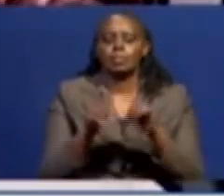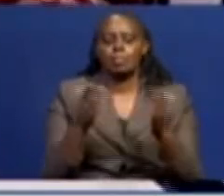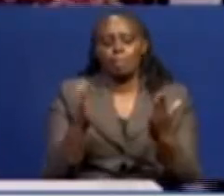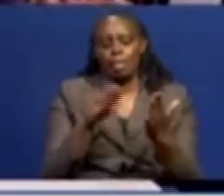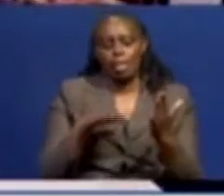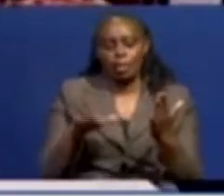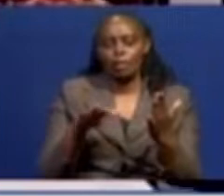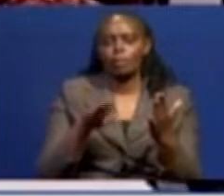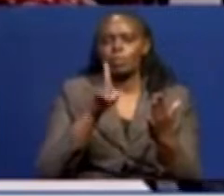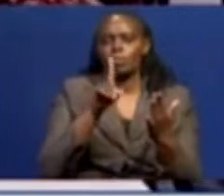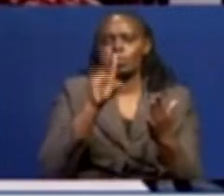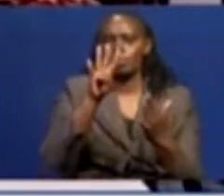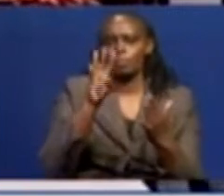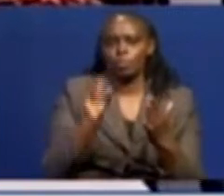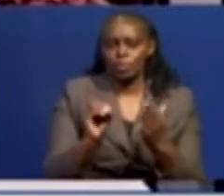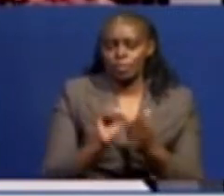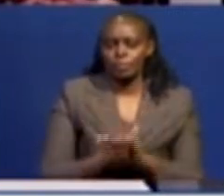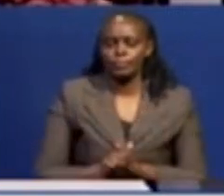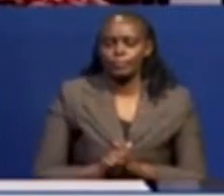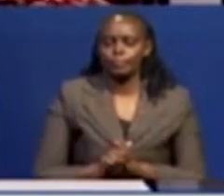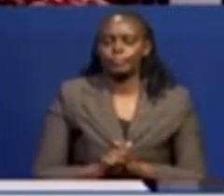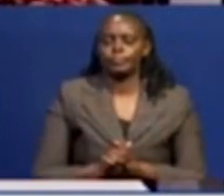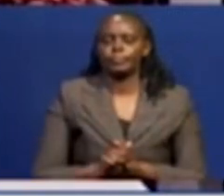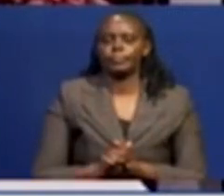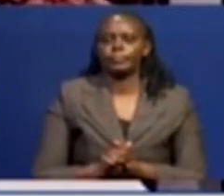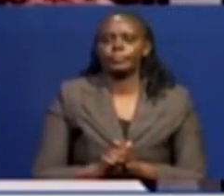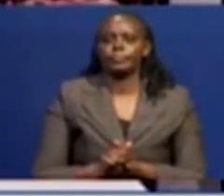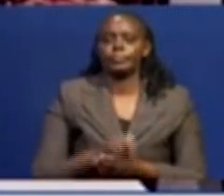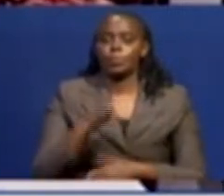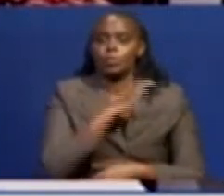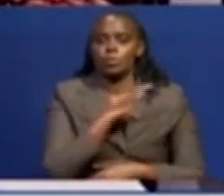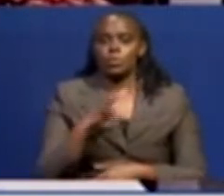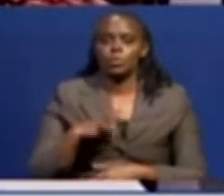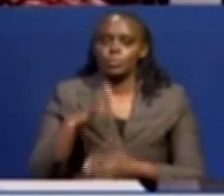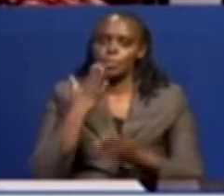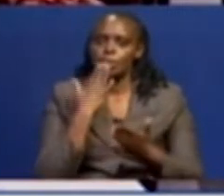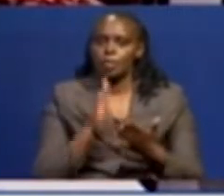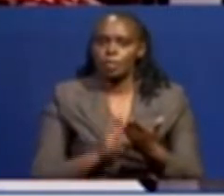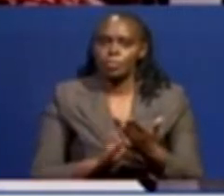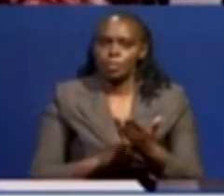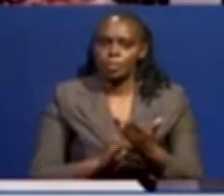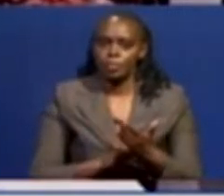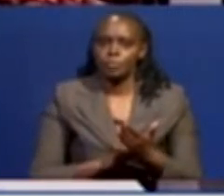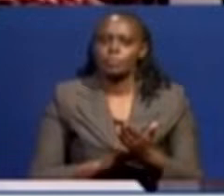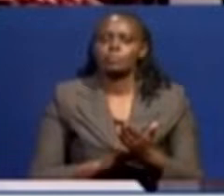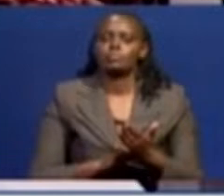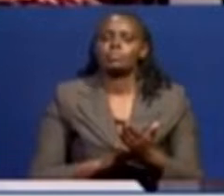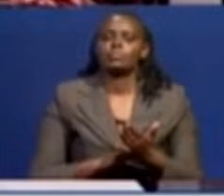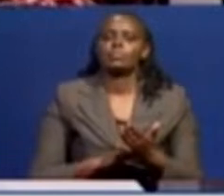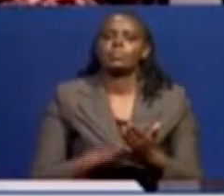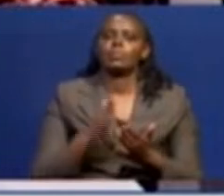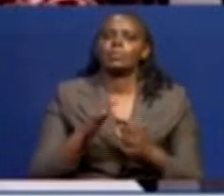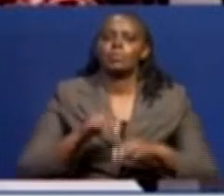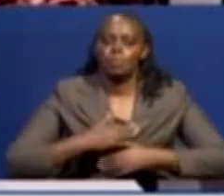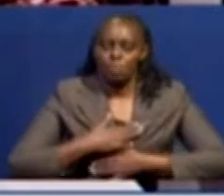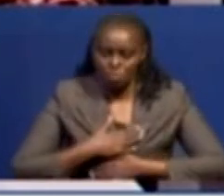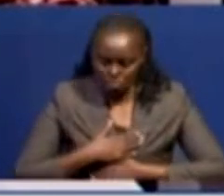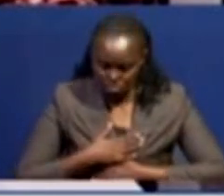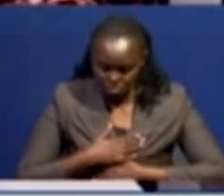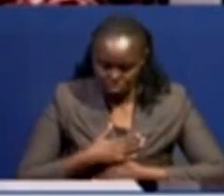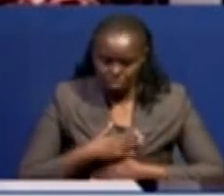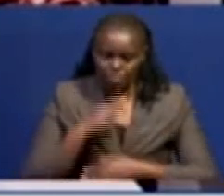On the same page, page 140, on committee recommendations, I would